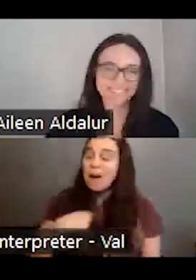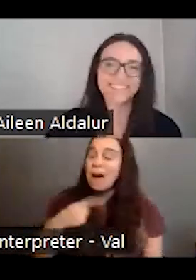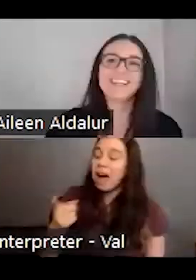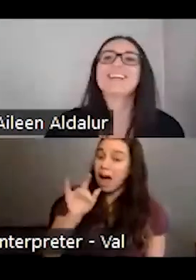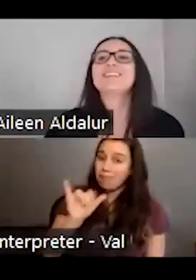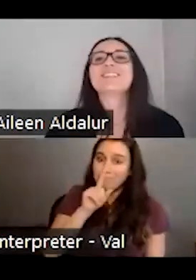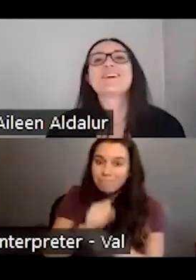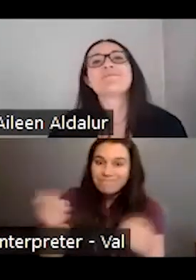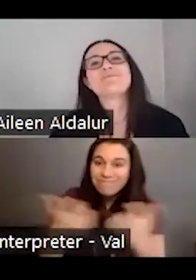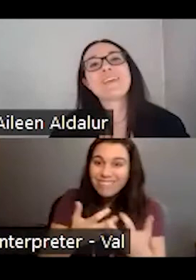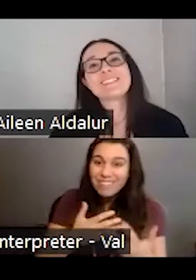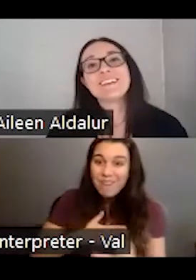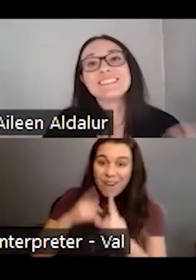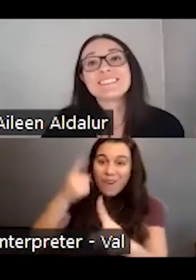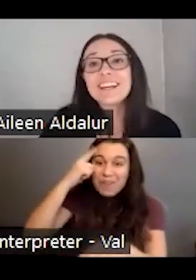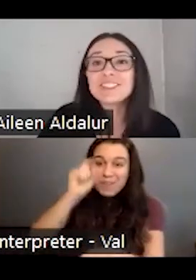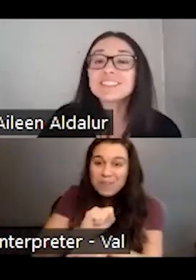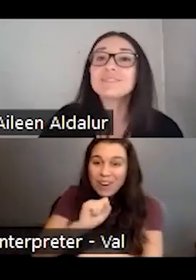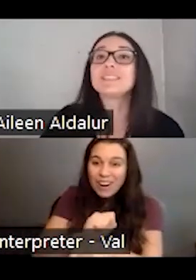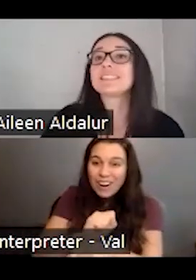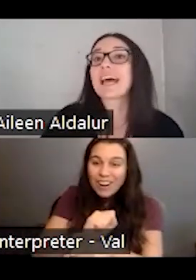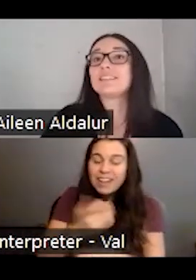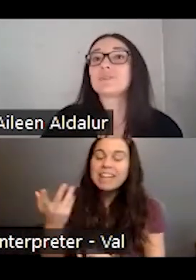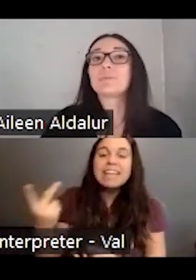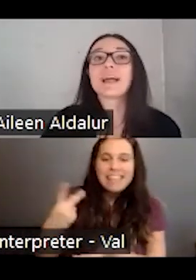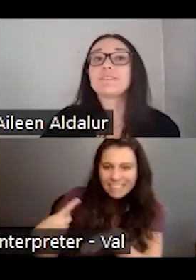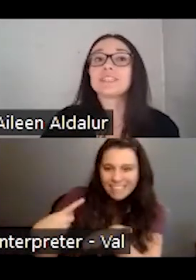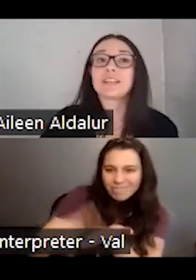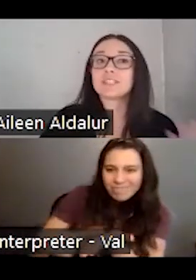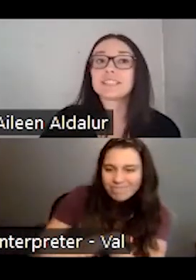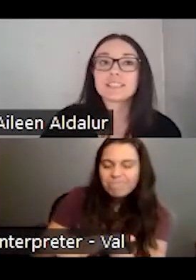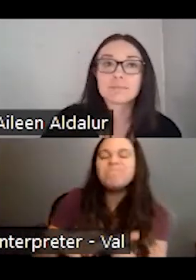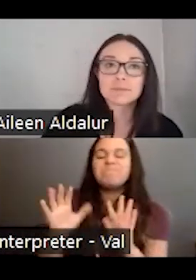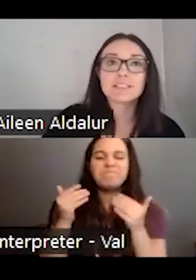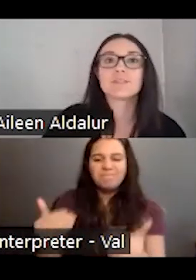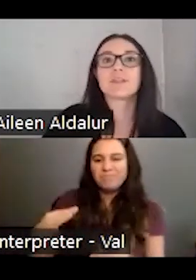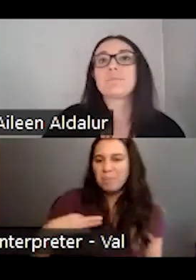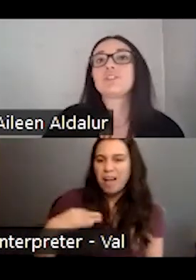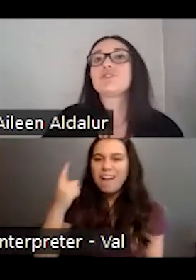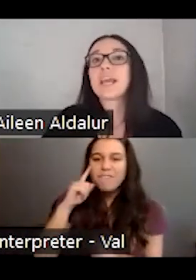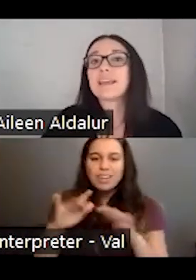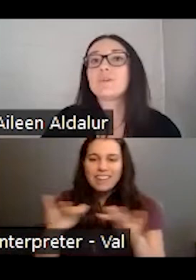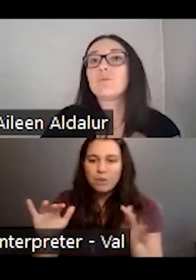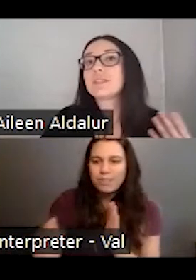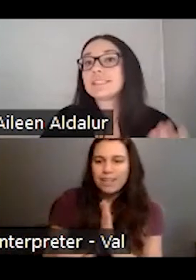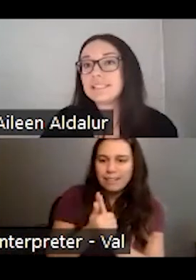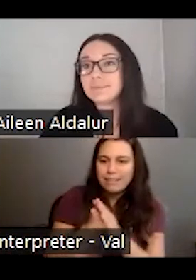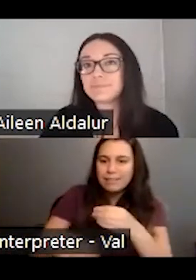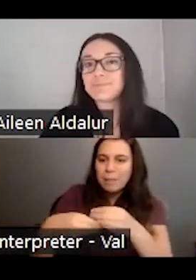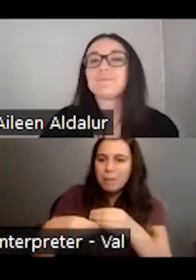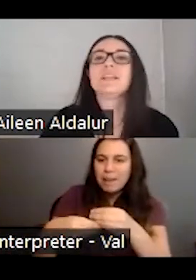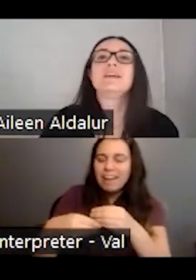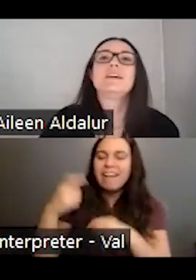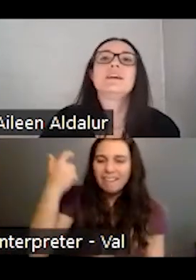perfectly. So based on our discussions, we decided to apply for a diversity supplement to allow me to train and work with this